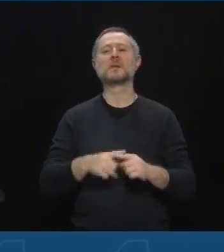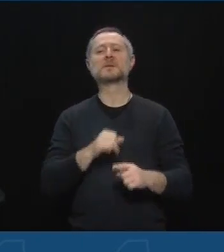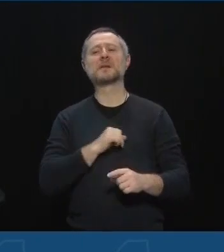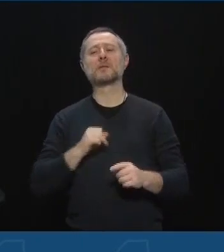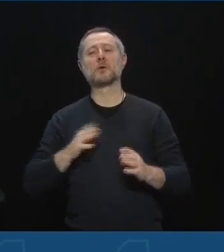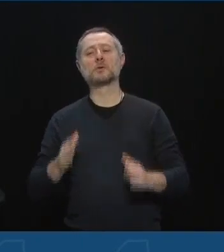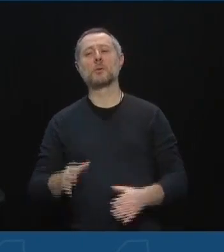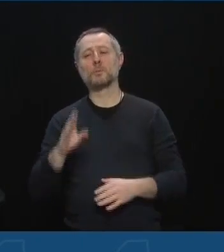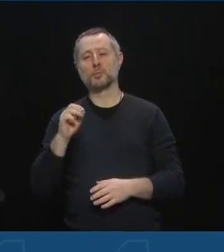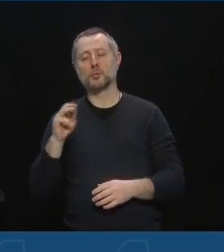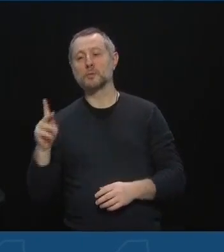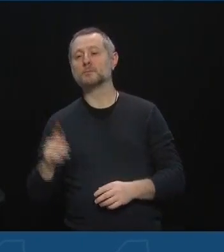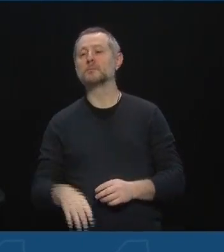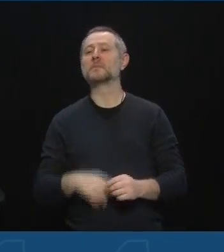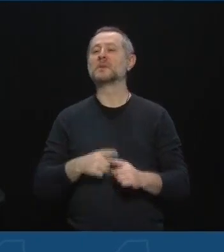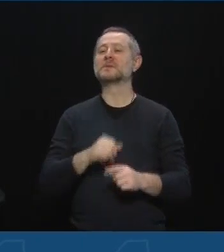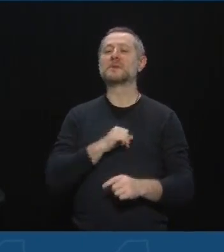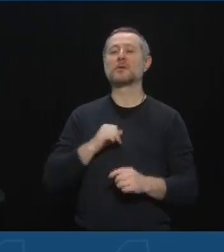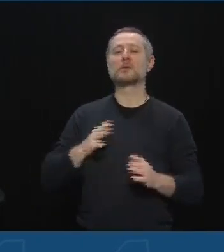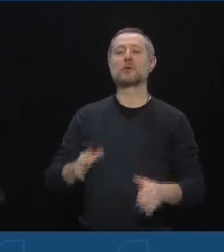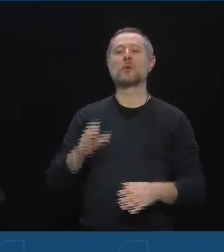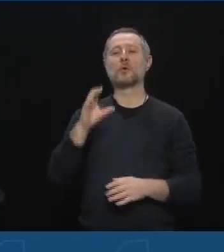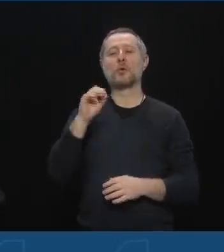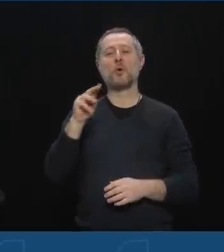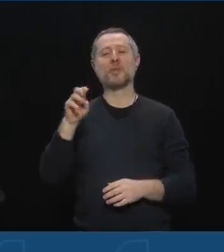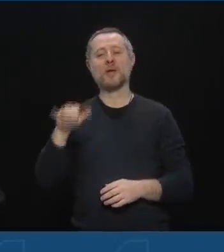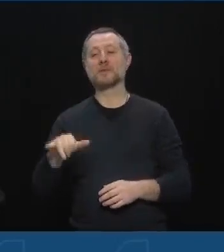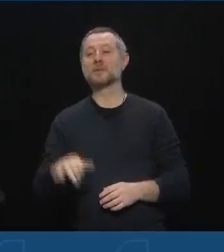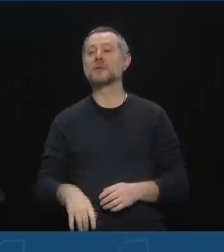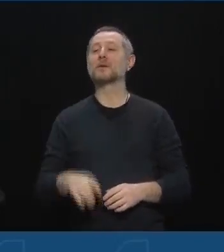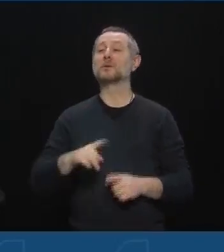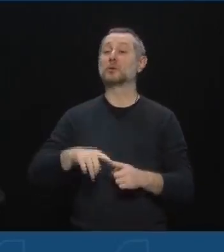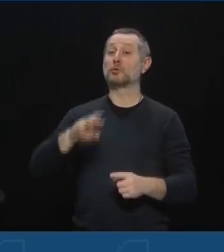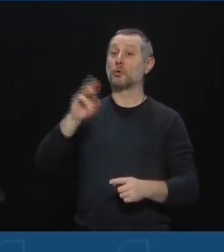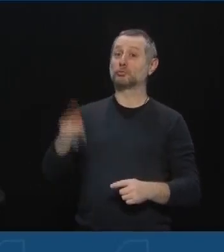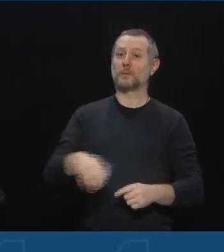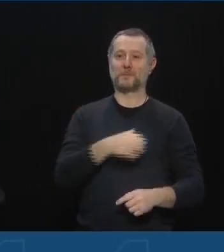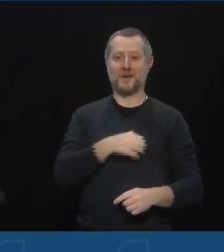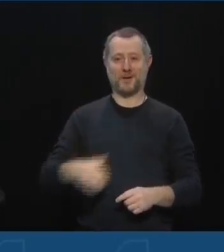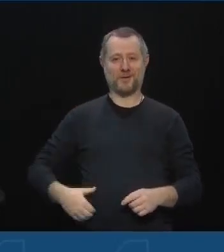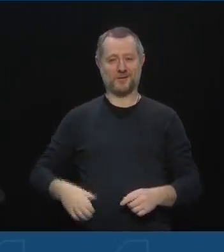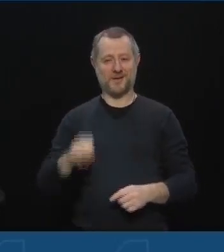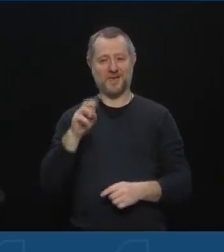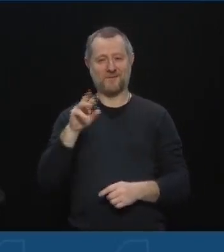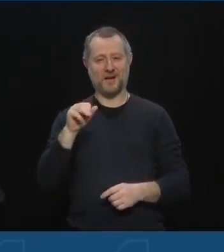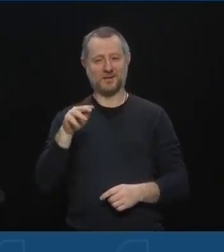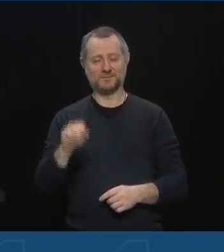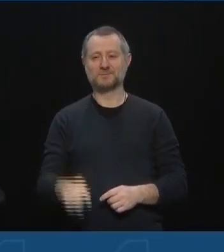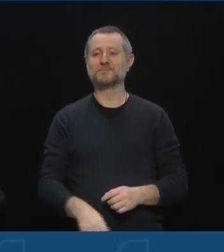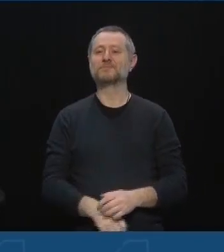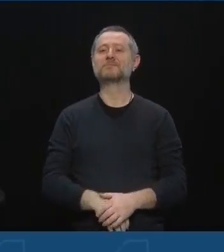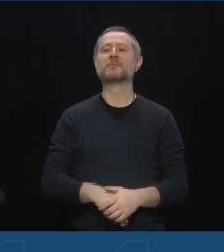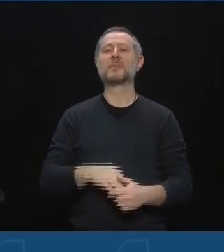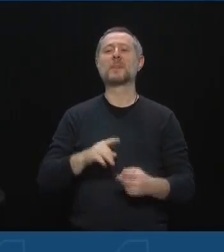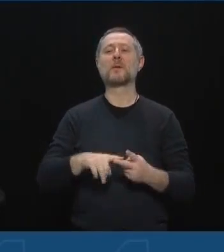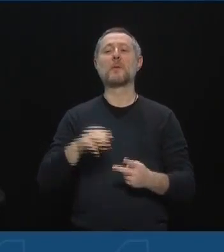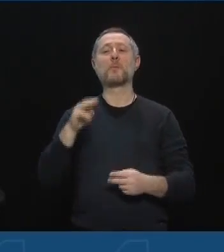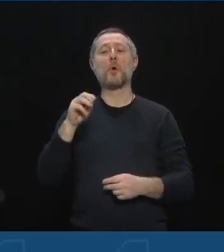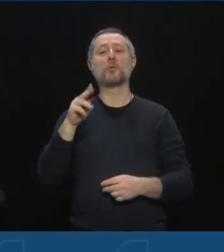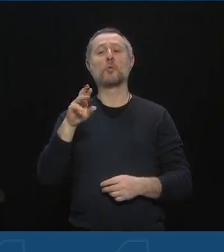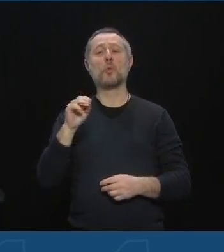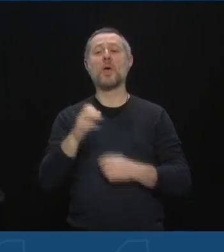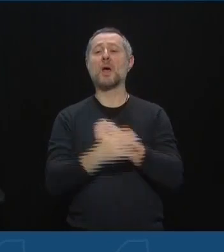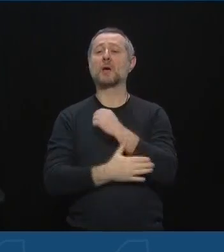Cooney, Rochester Mayor Malik Evans, Monroe County Executive Adam Bellow, Monroe County Sheriff